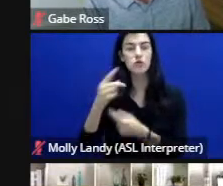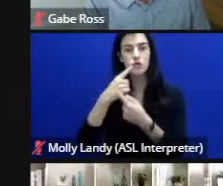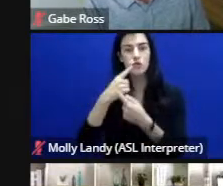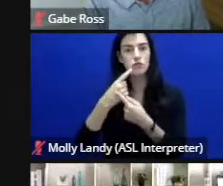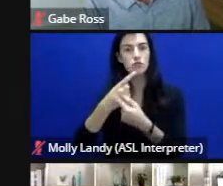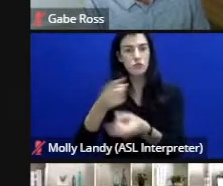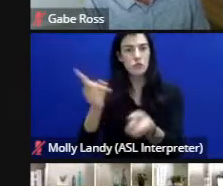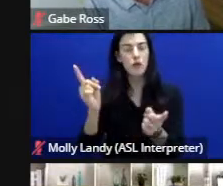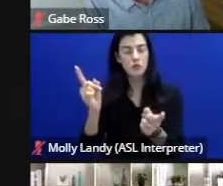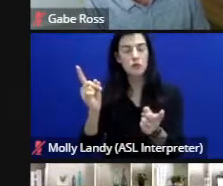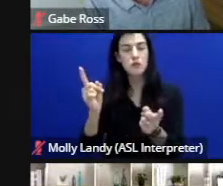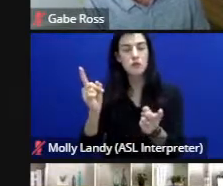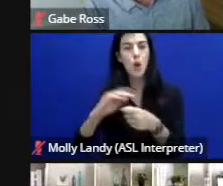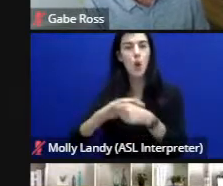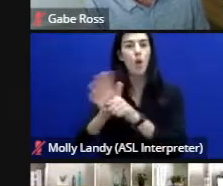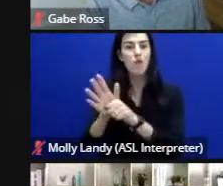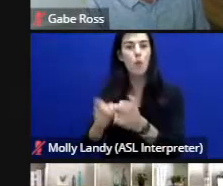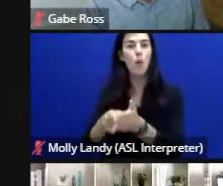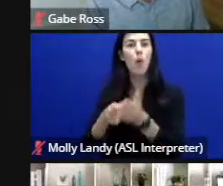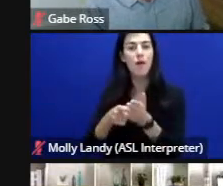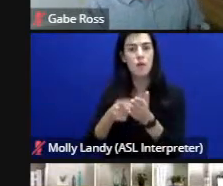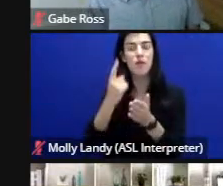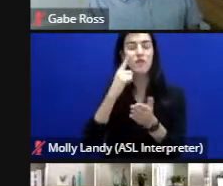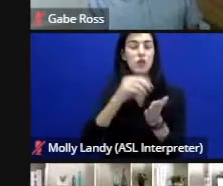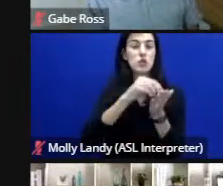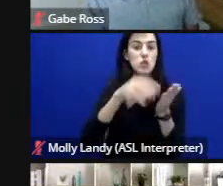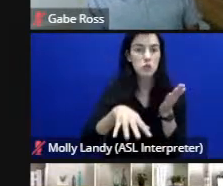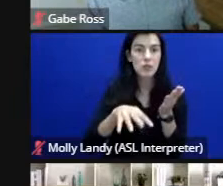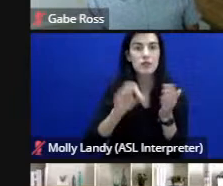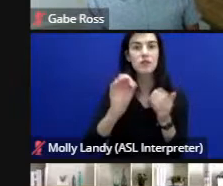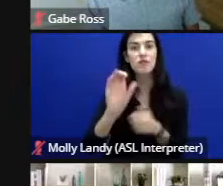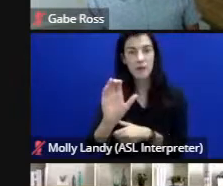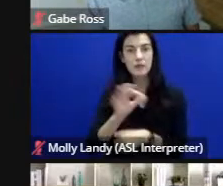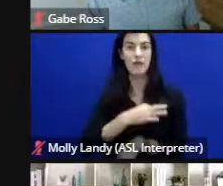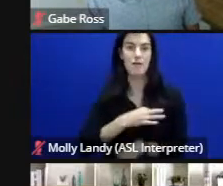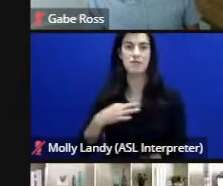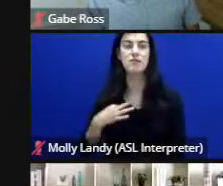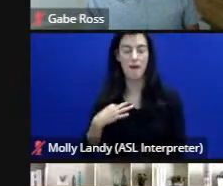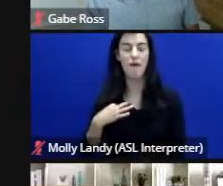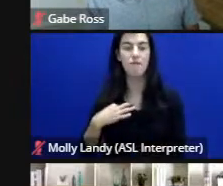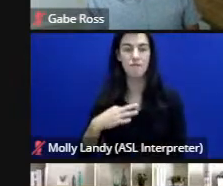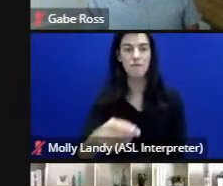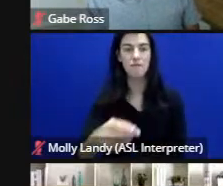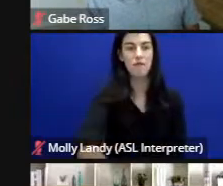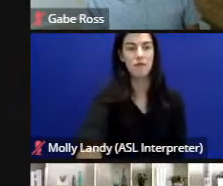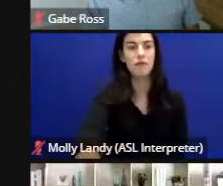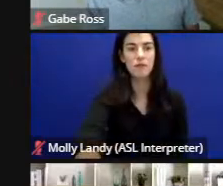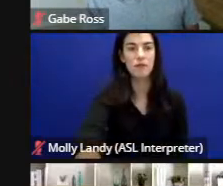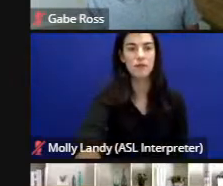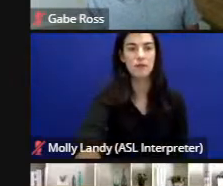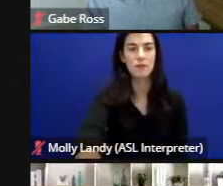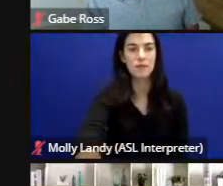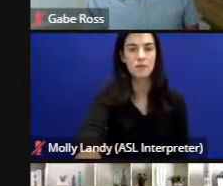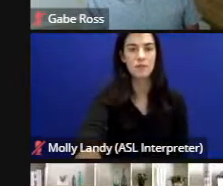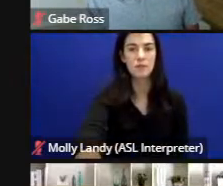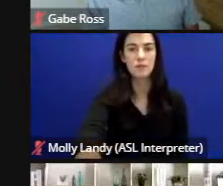increase vaccination rates for students, faculty, and staff. And before we move